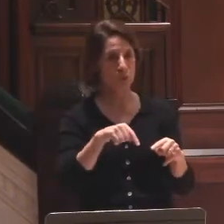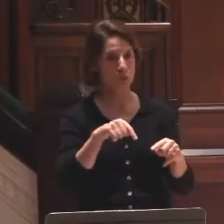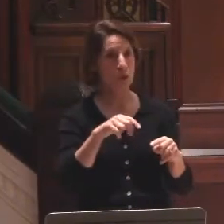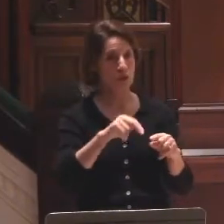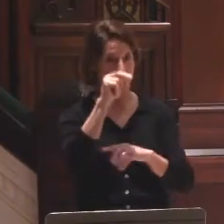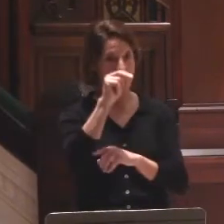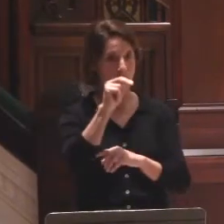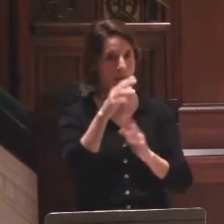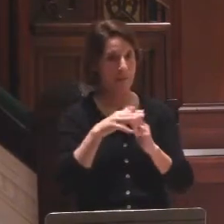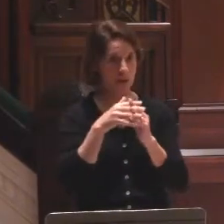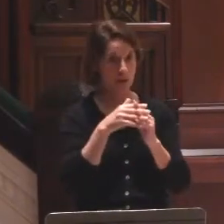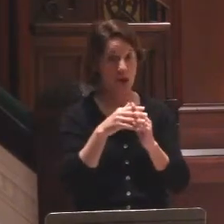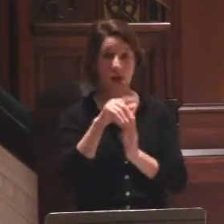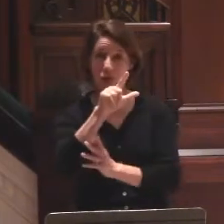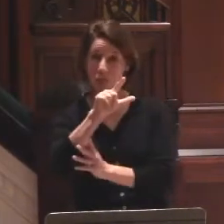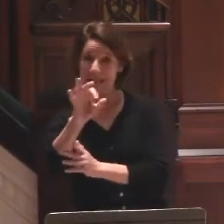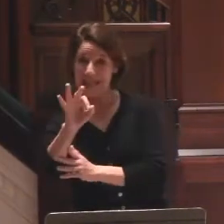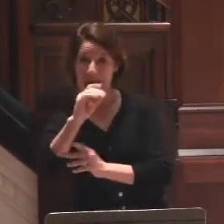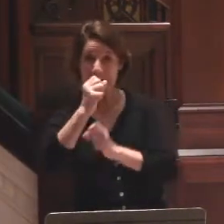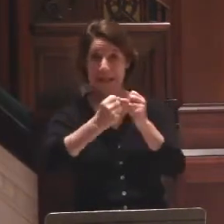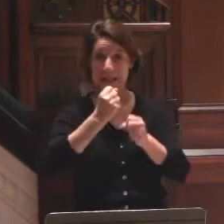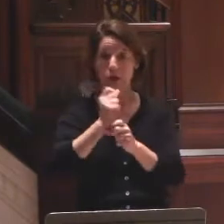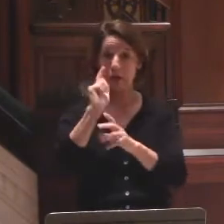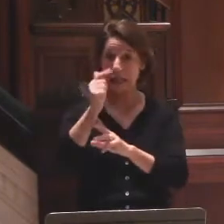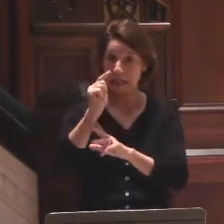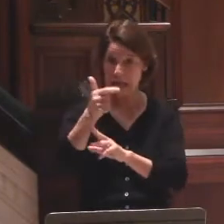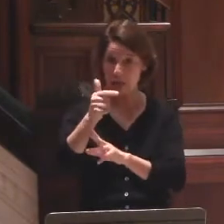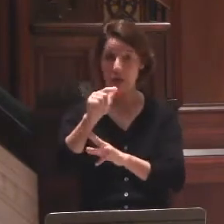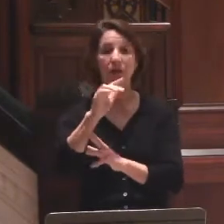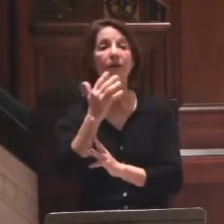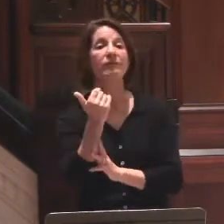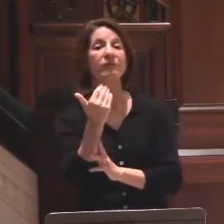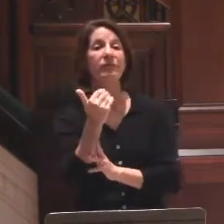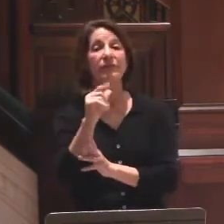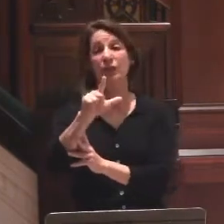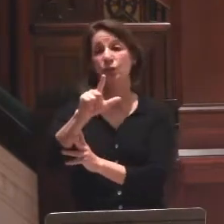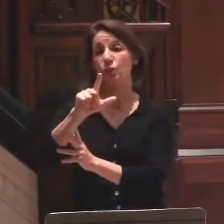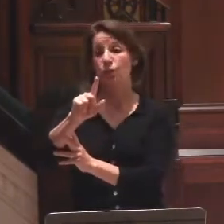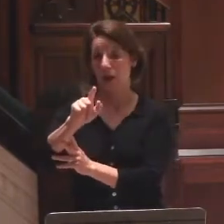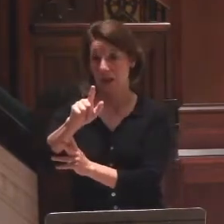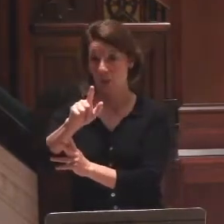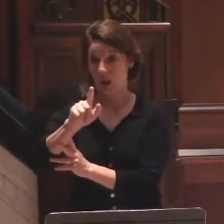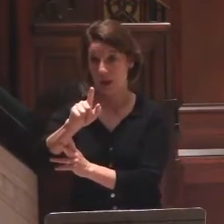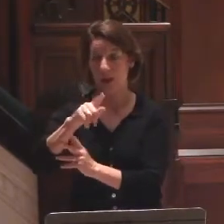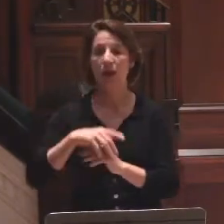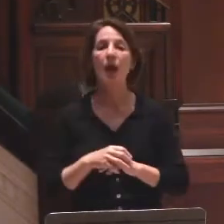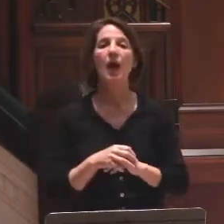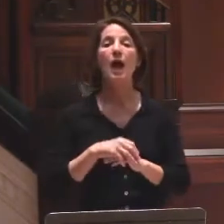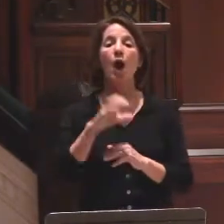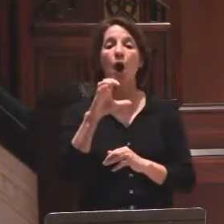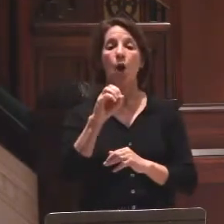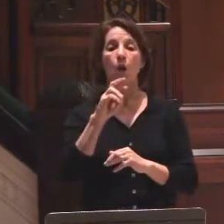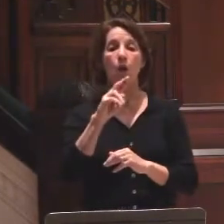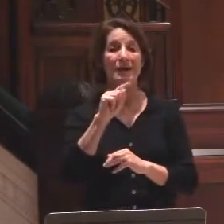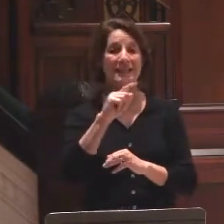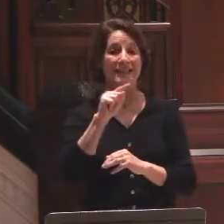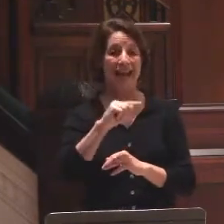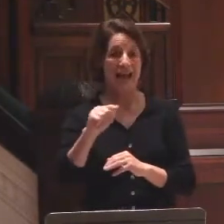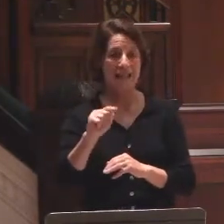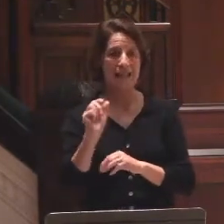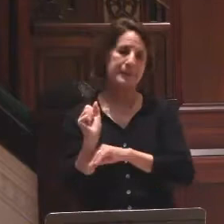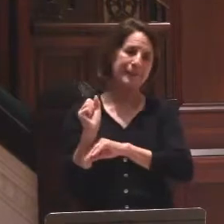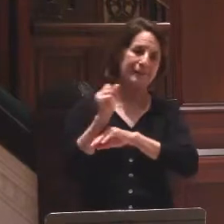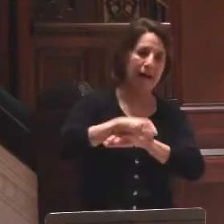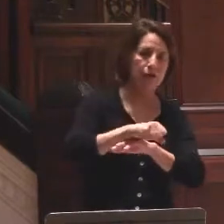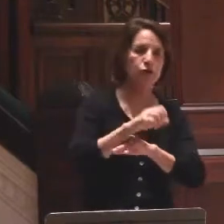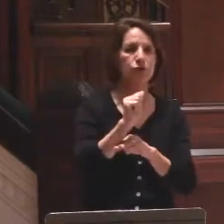29 years later, after he came, in 1521, Hernando Cortes conquered the